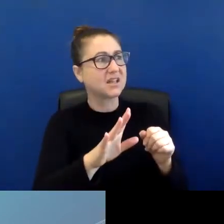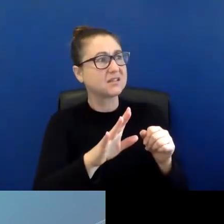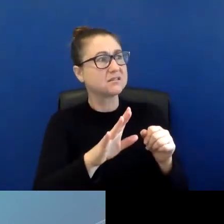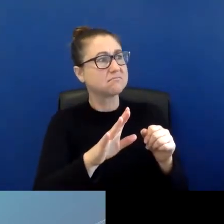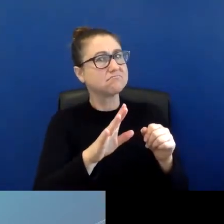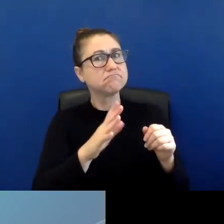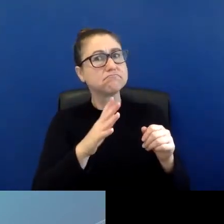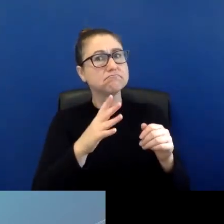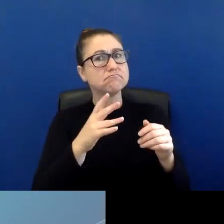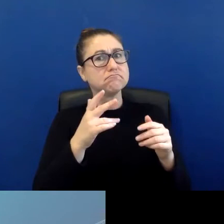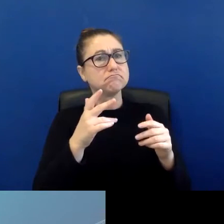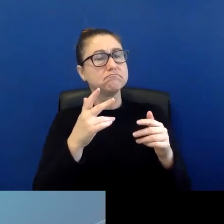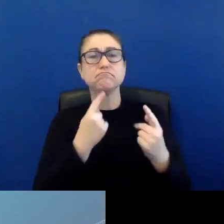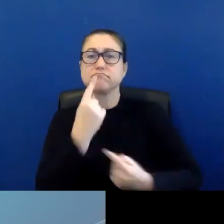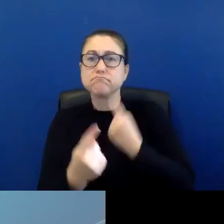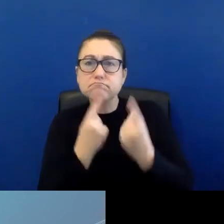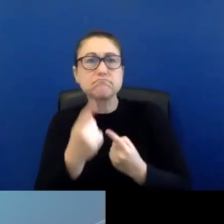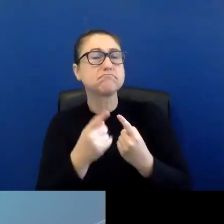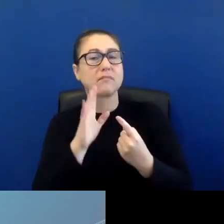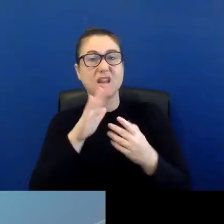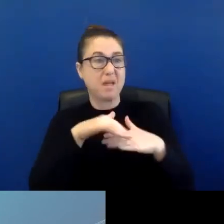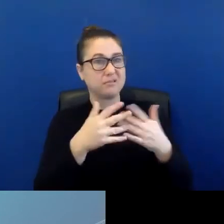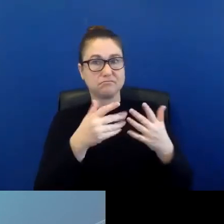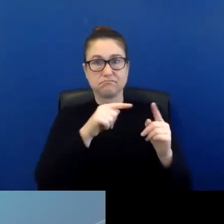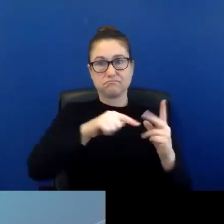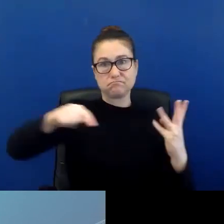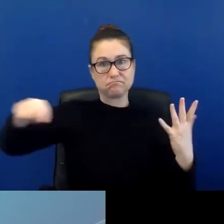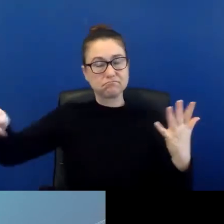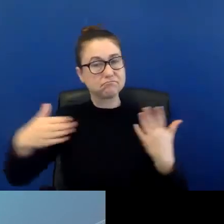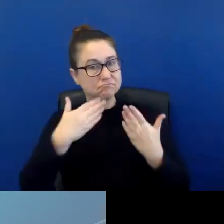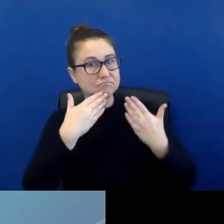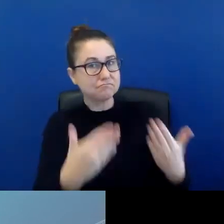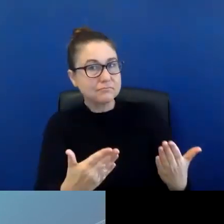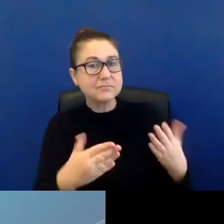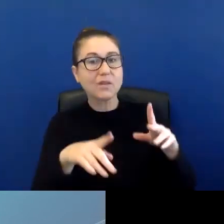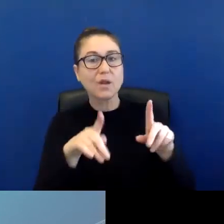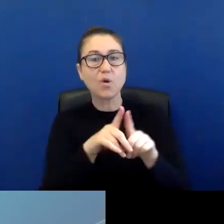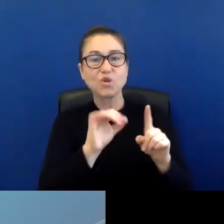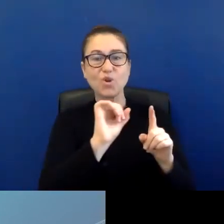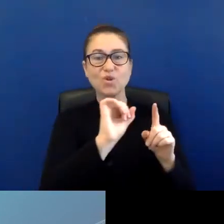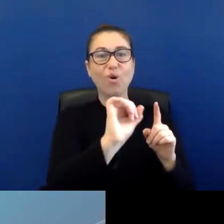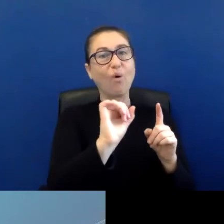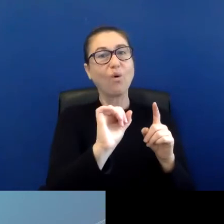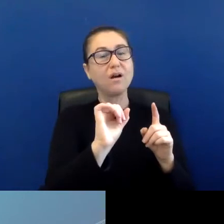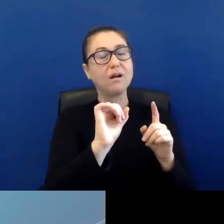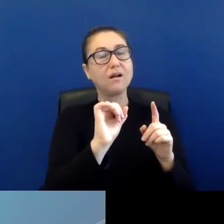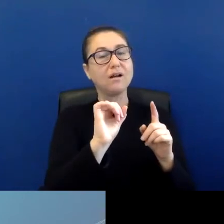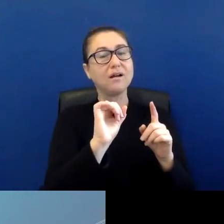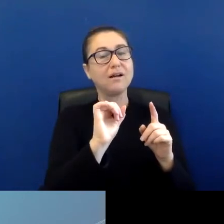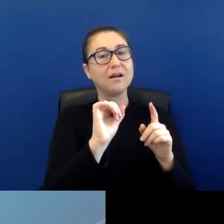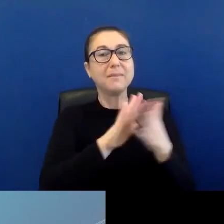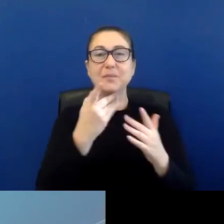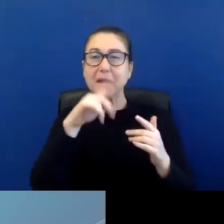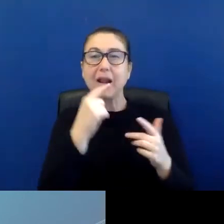of the landscape, including, you know, giving us sort of, you know, bits to laugh and